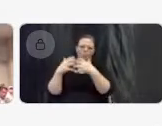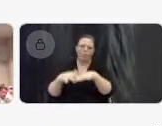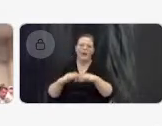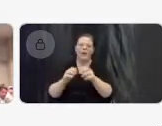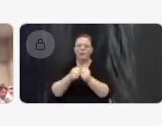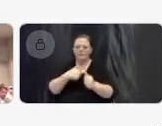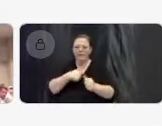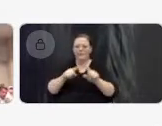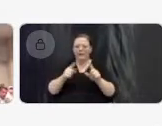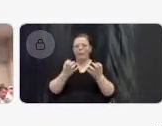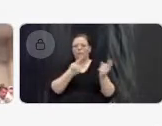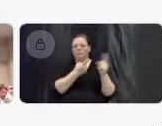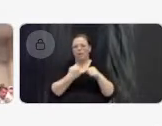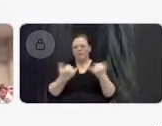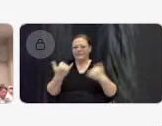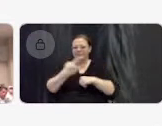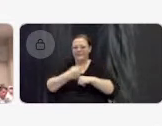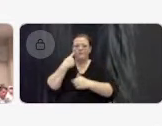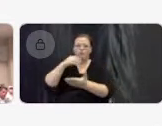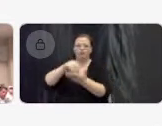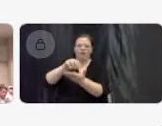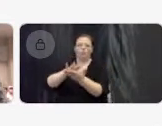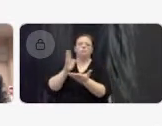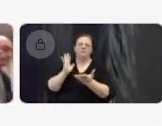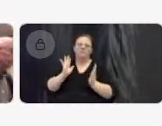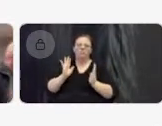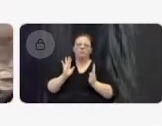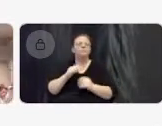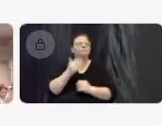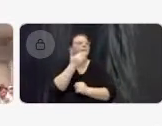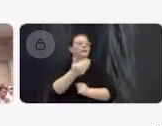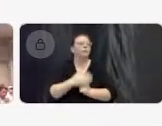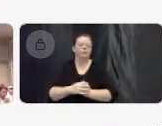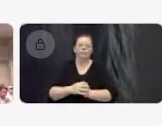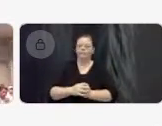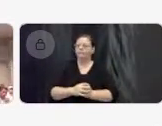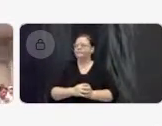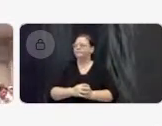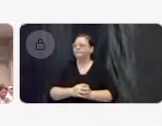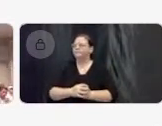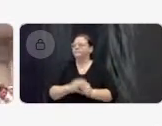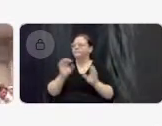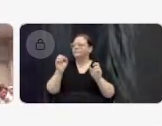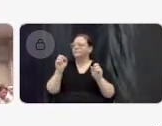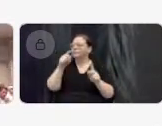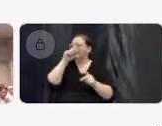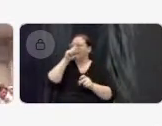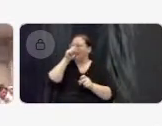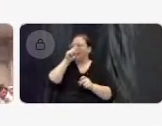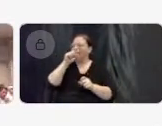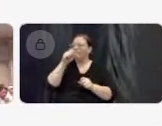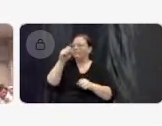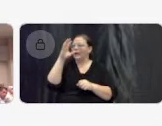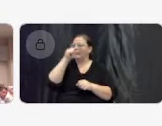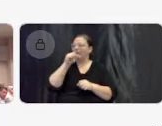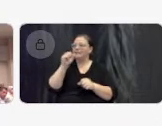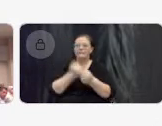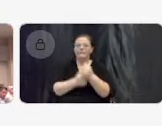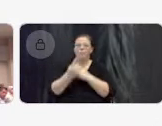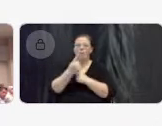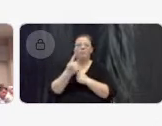like I needed to come today and get on record. Thank you, sir. Thank you, Thank you. Chairman. Thank you very much. Okay, well, I guess we heard from all parties.